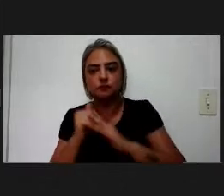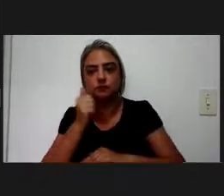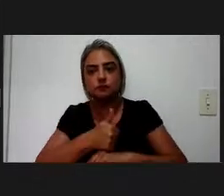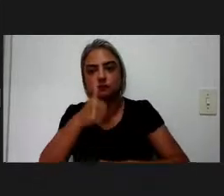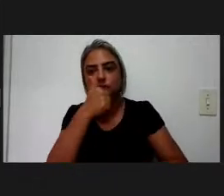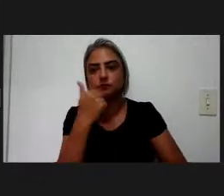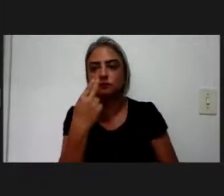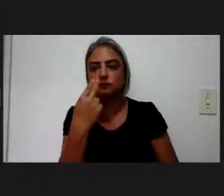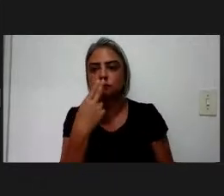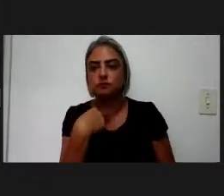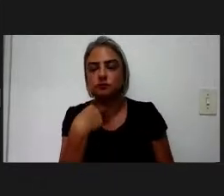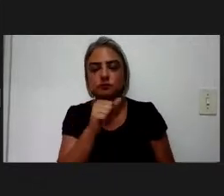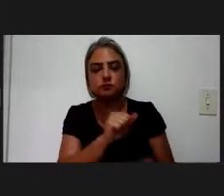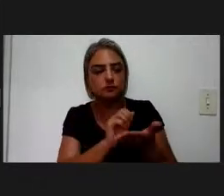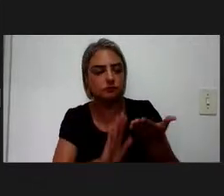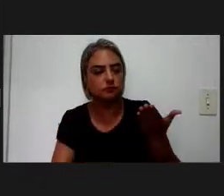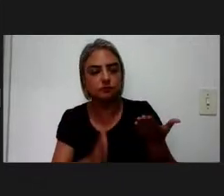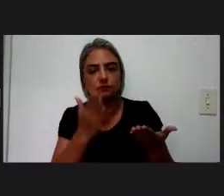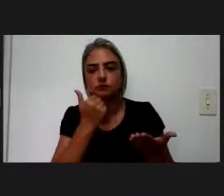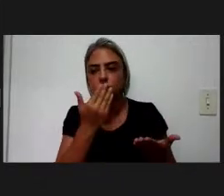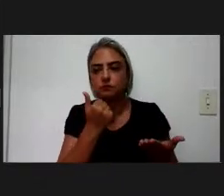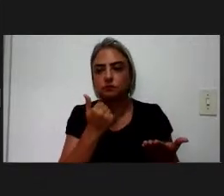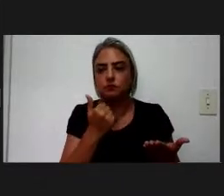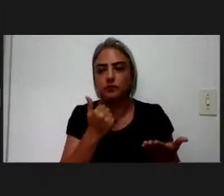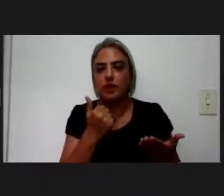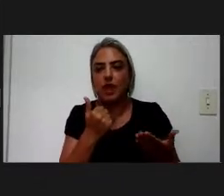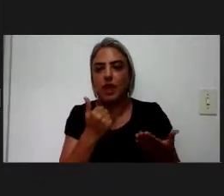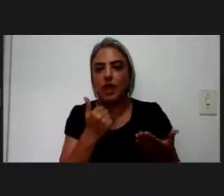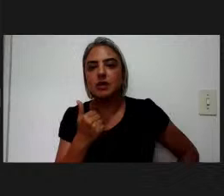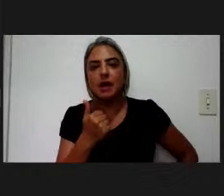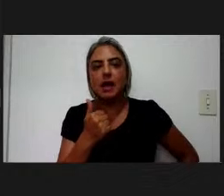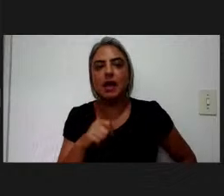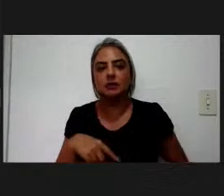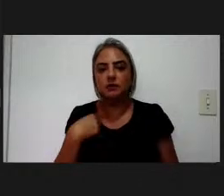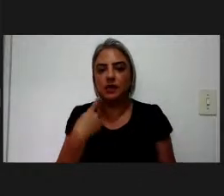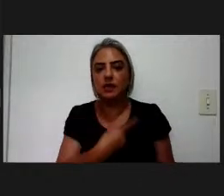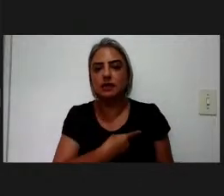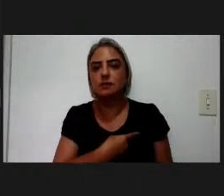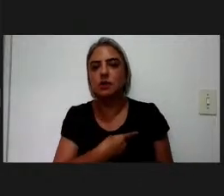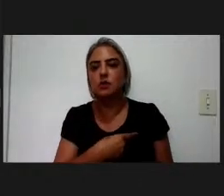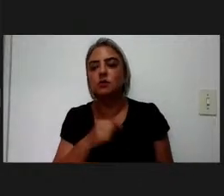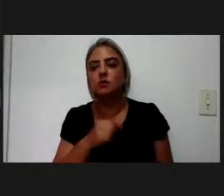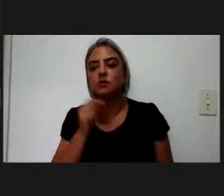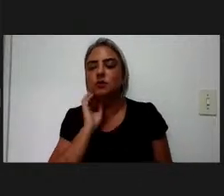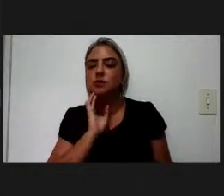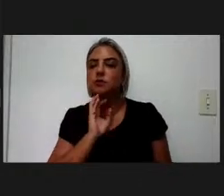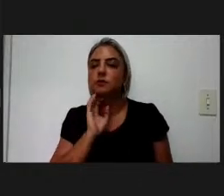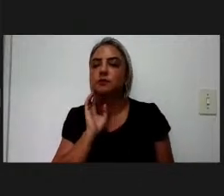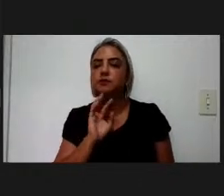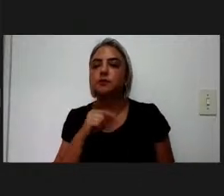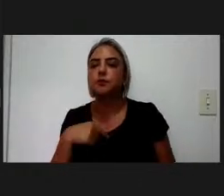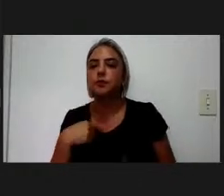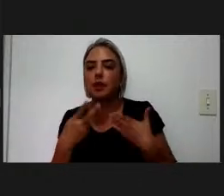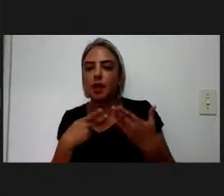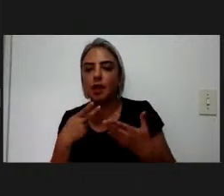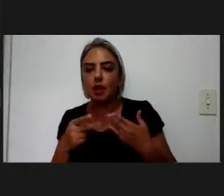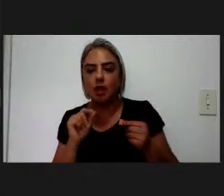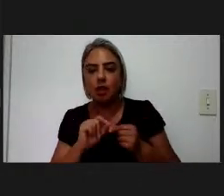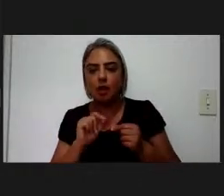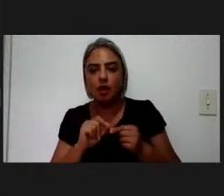presence of the dietitian and the nutrition factor.